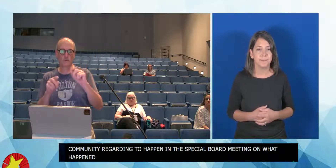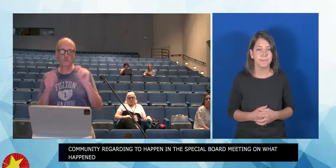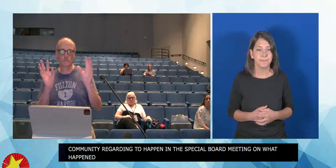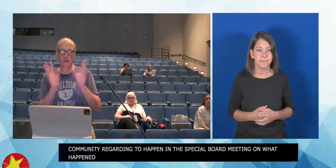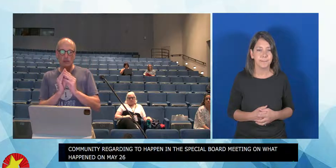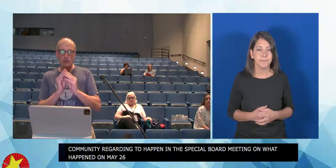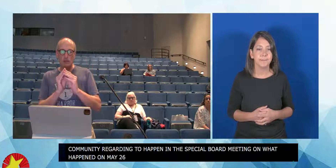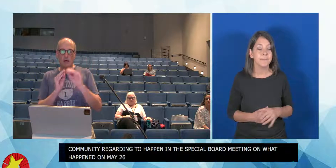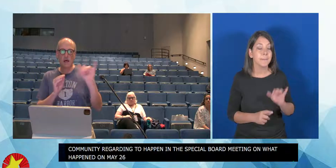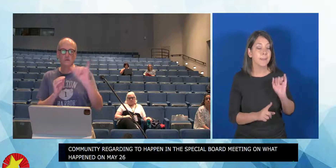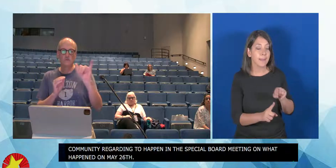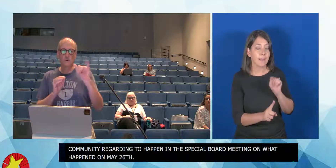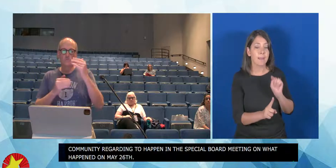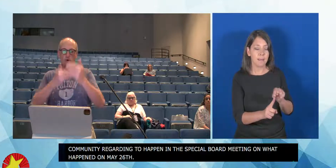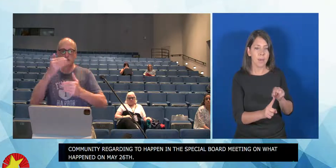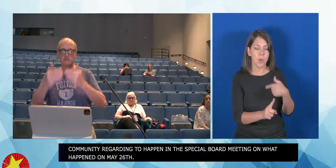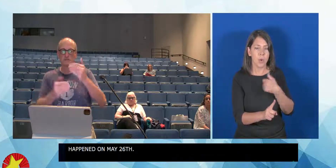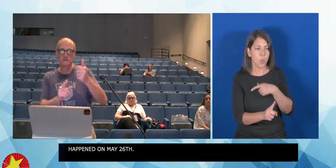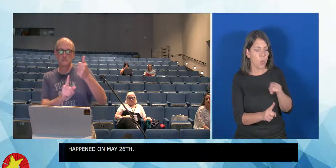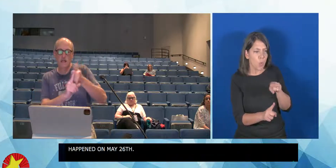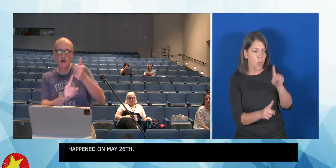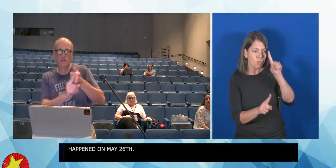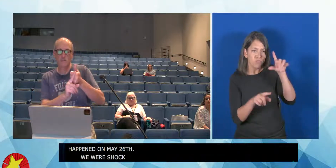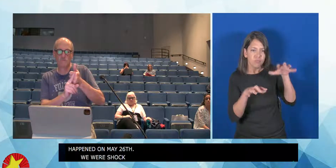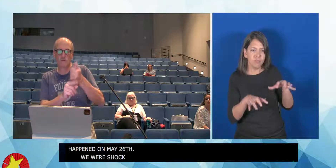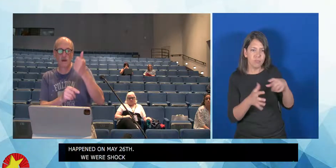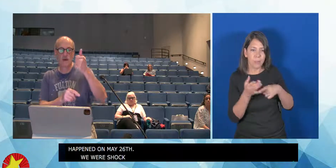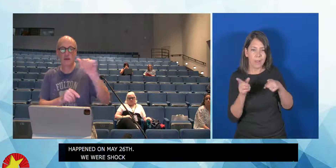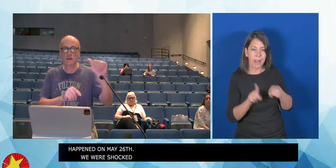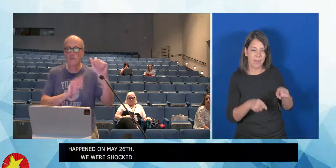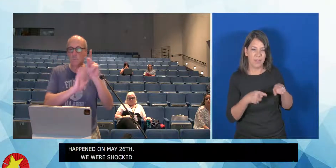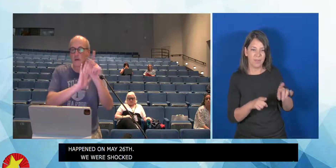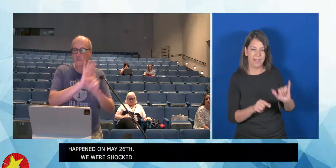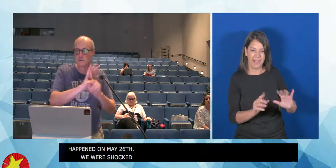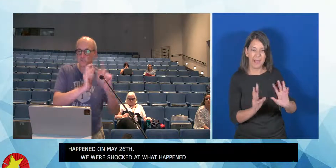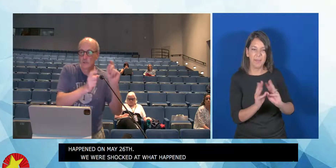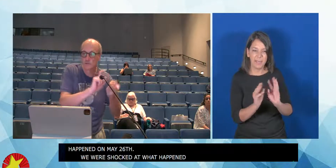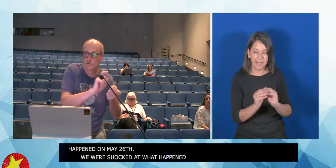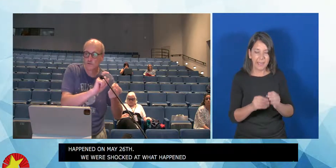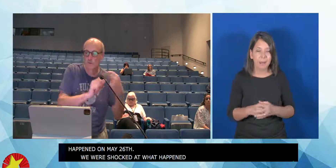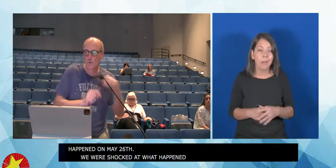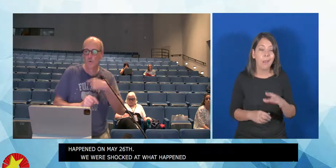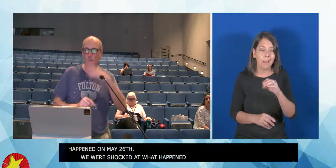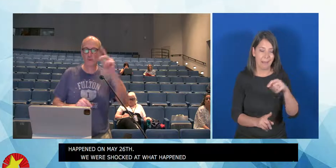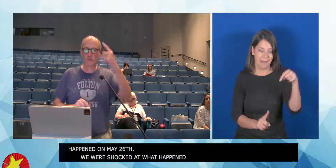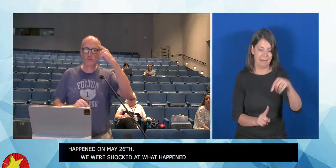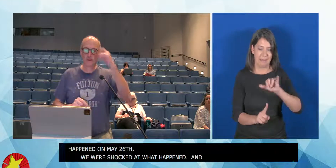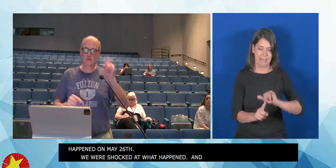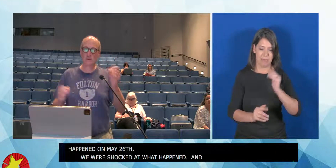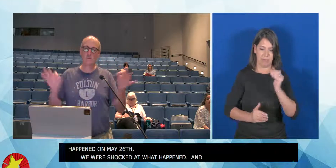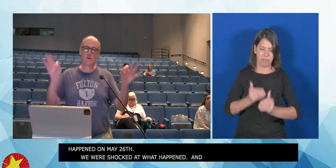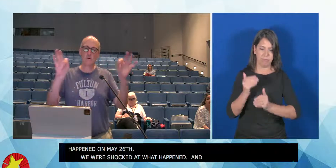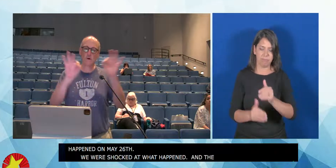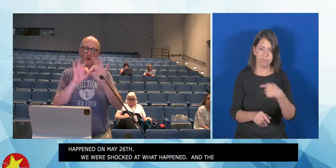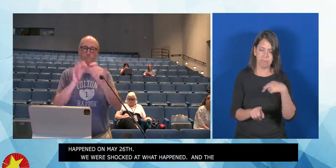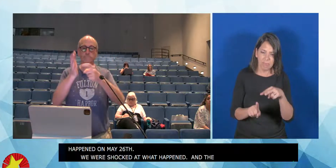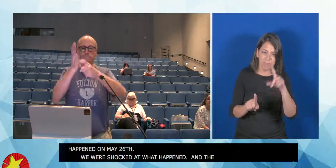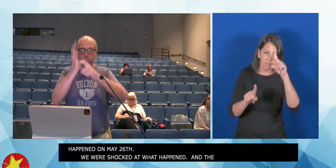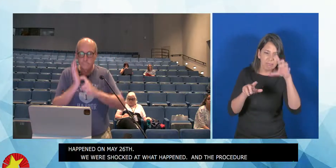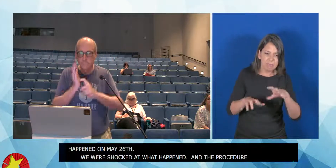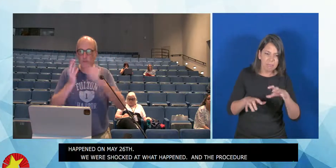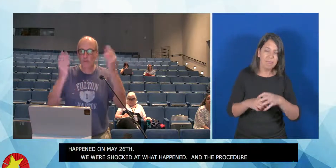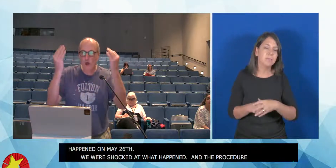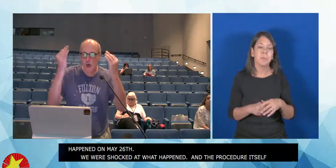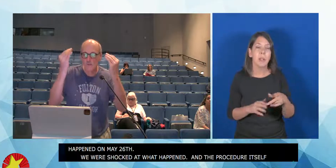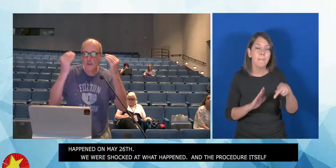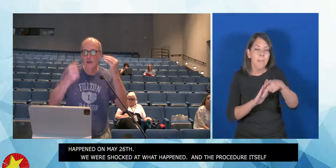We were shocked at what happened during that meeting and the procedure itself. Any policy changes, we